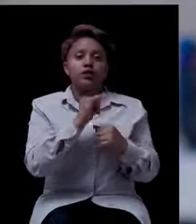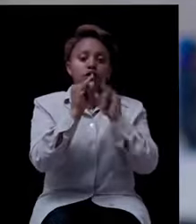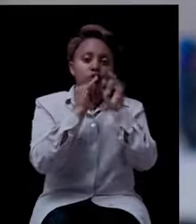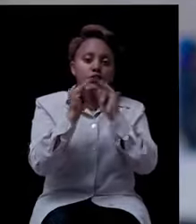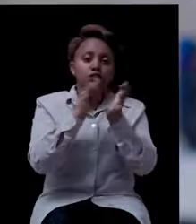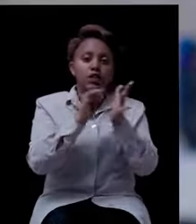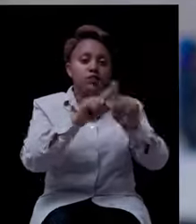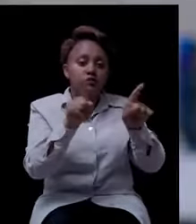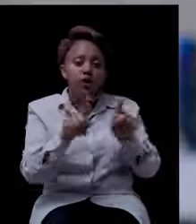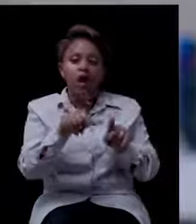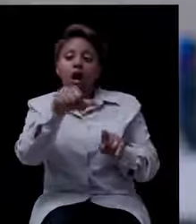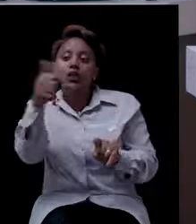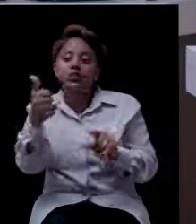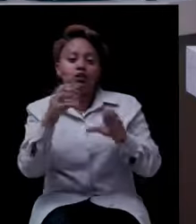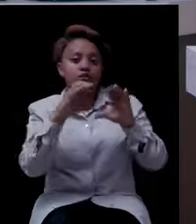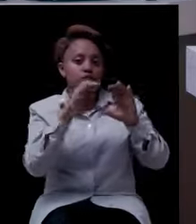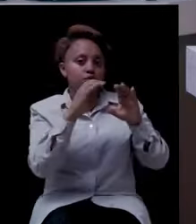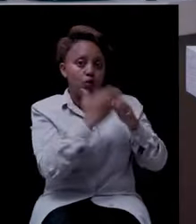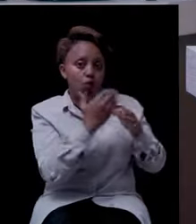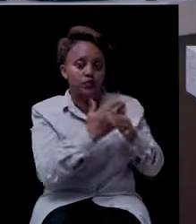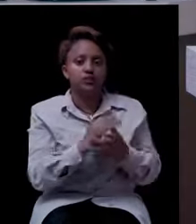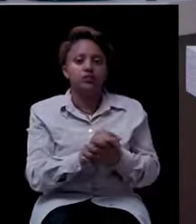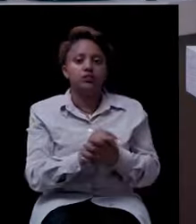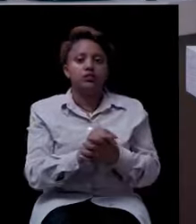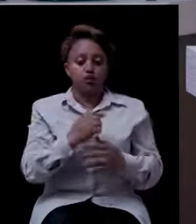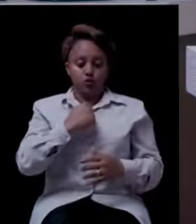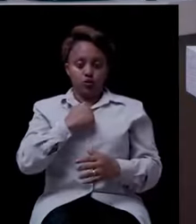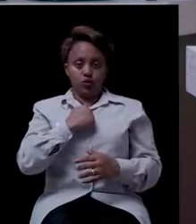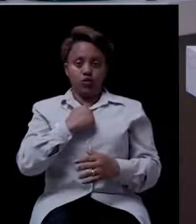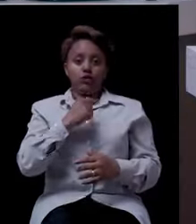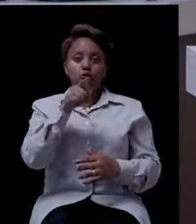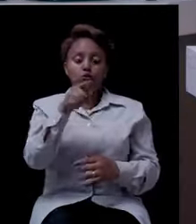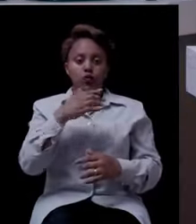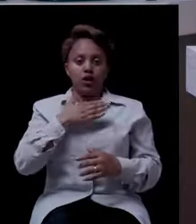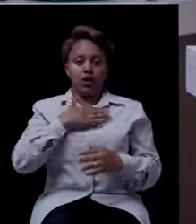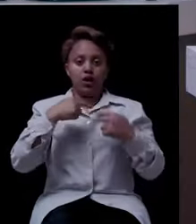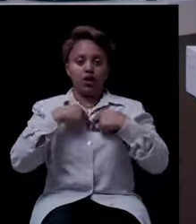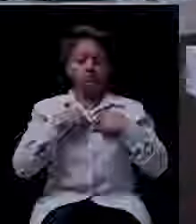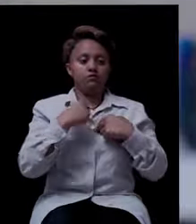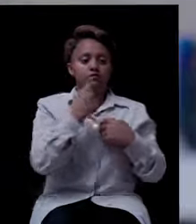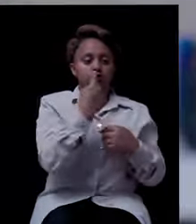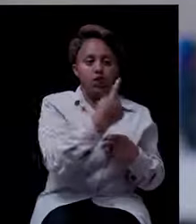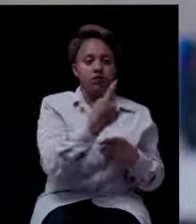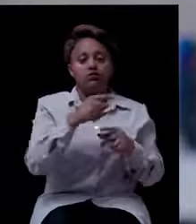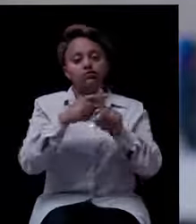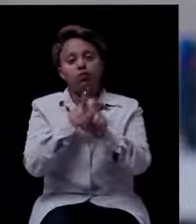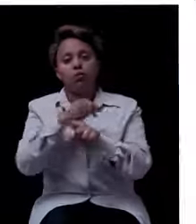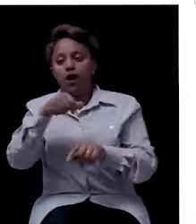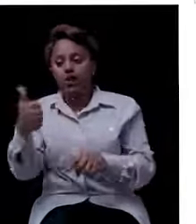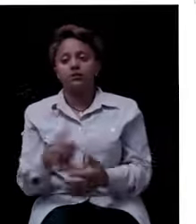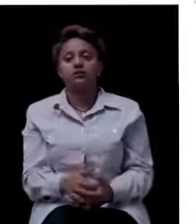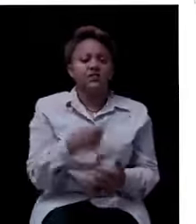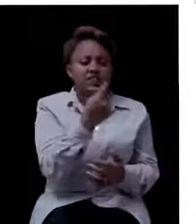them from other blocks, much like you and I have names to distinguish us from one another. Each block